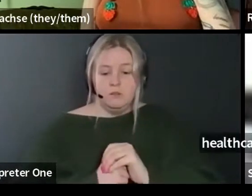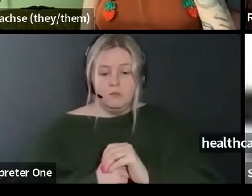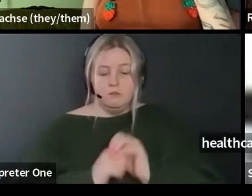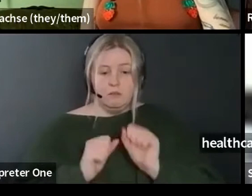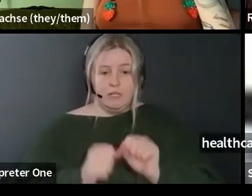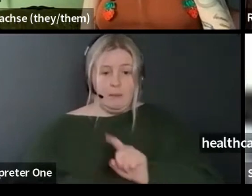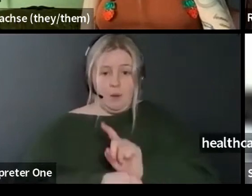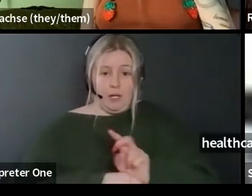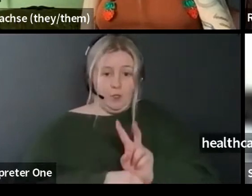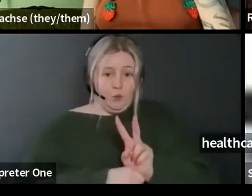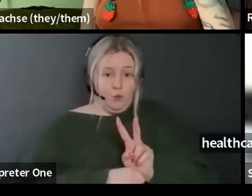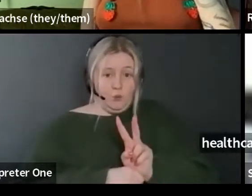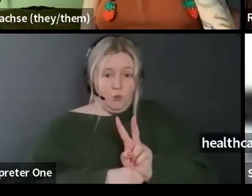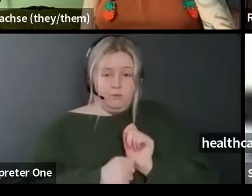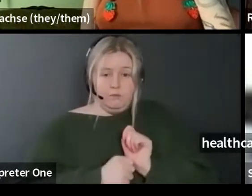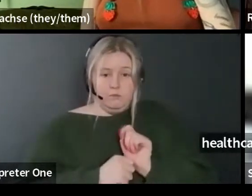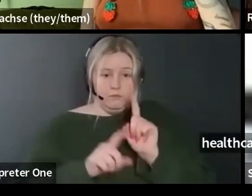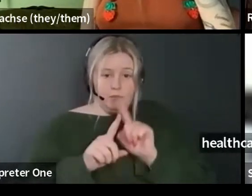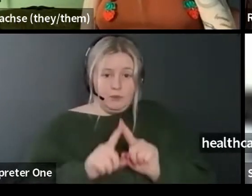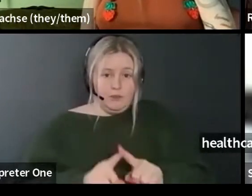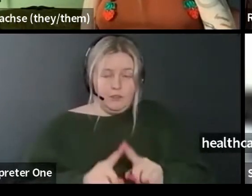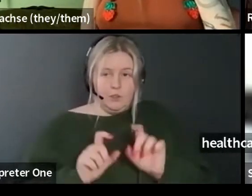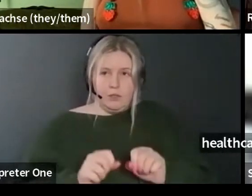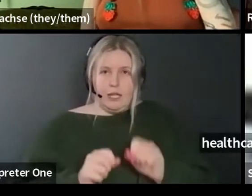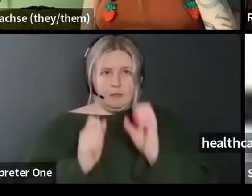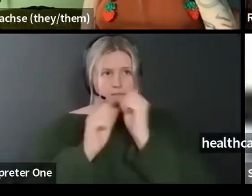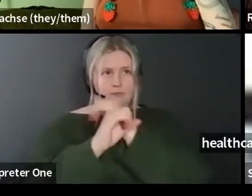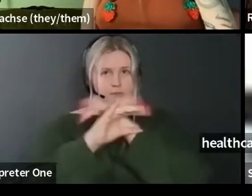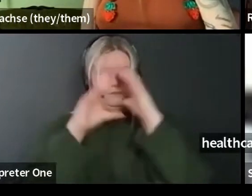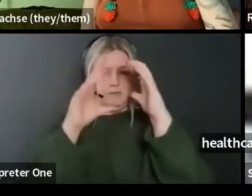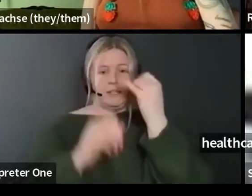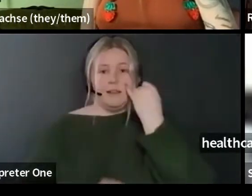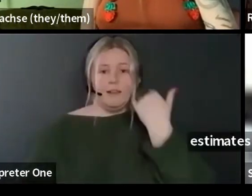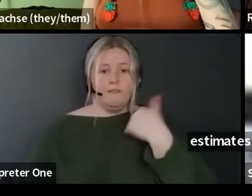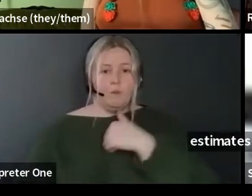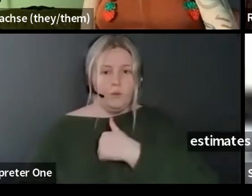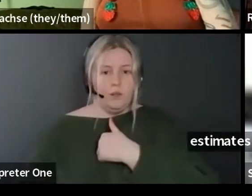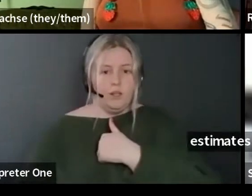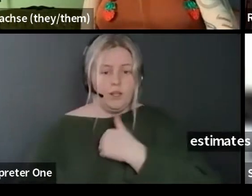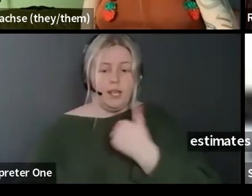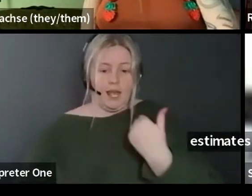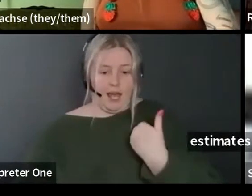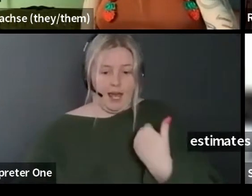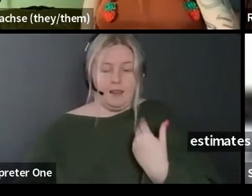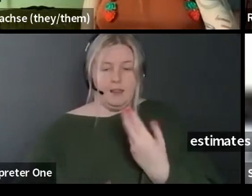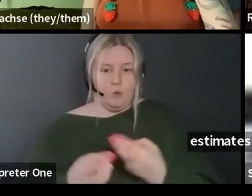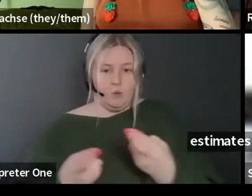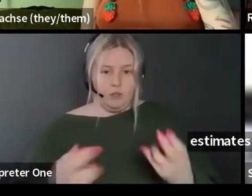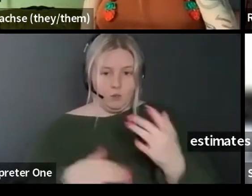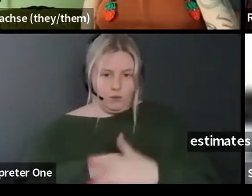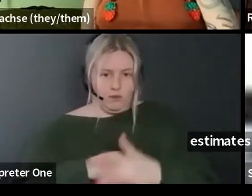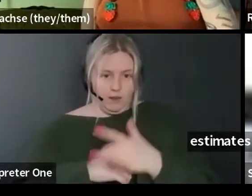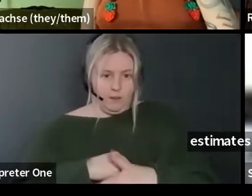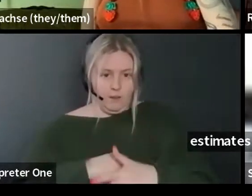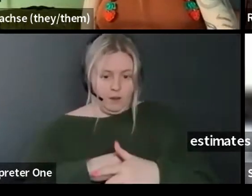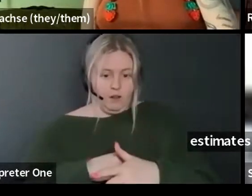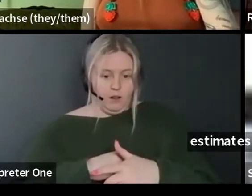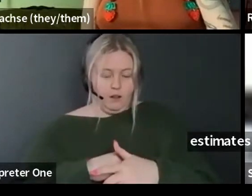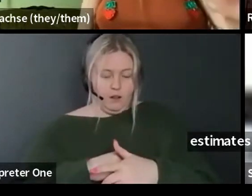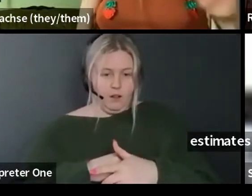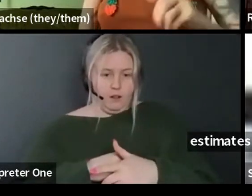even as 1 in 2. So we can just imagine that if we had the resources, and as mentioned, these